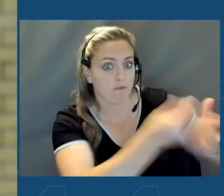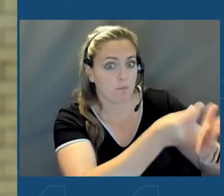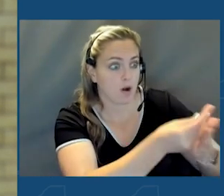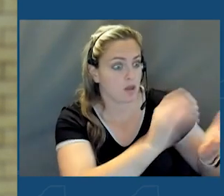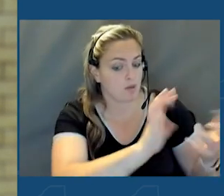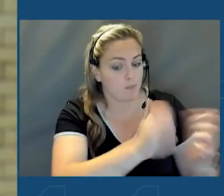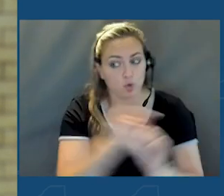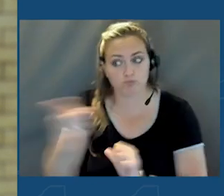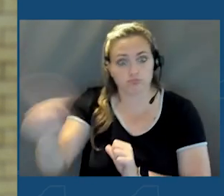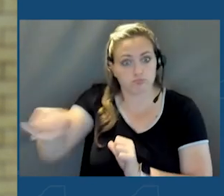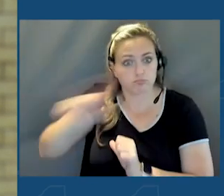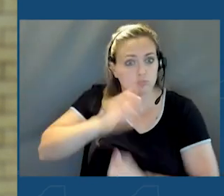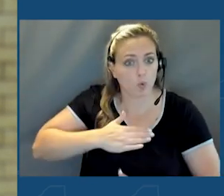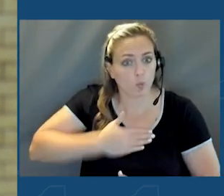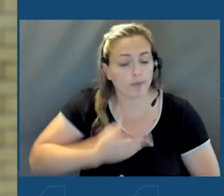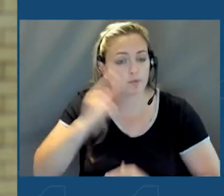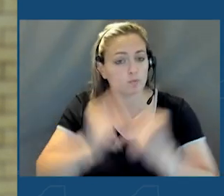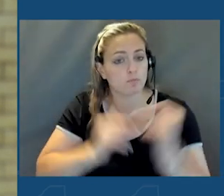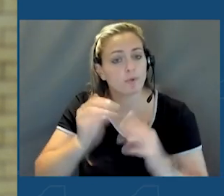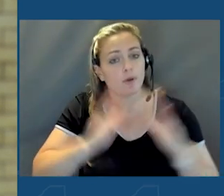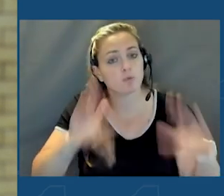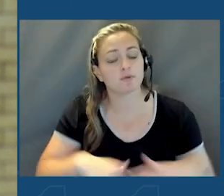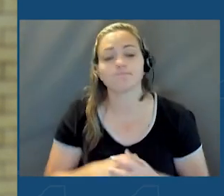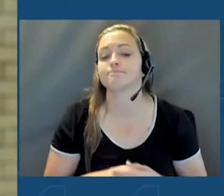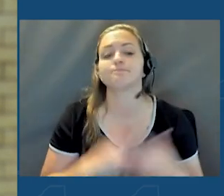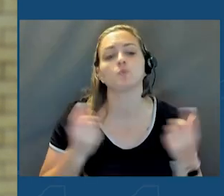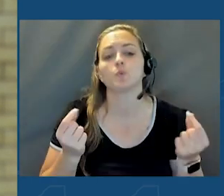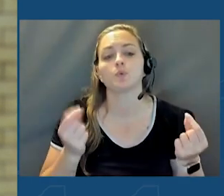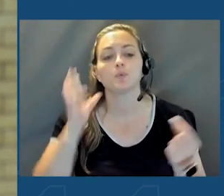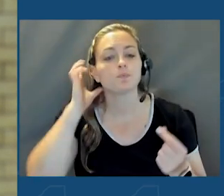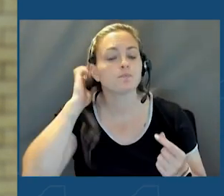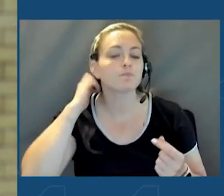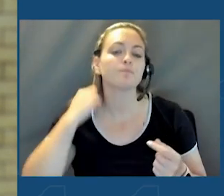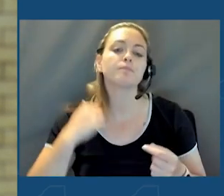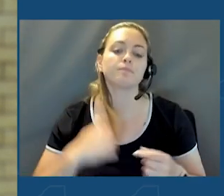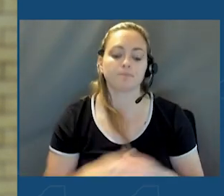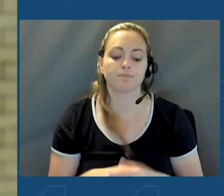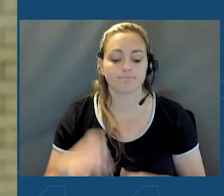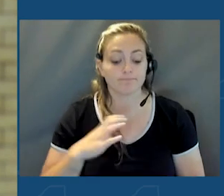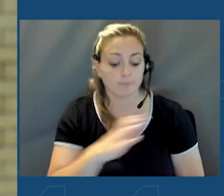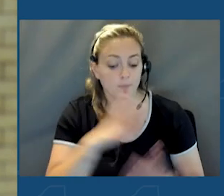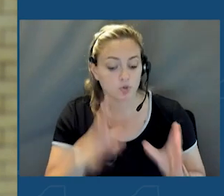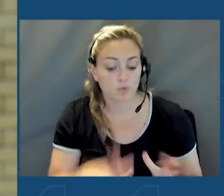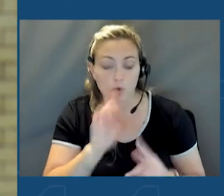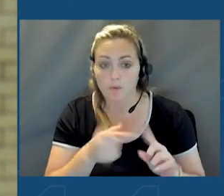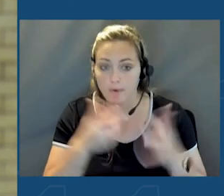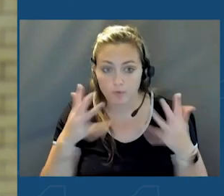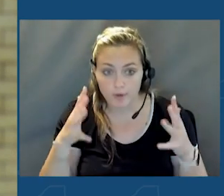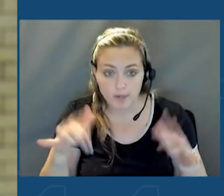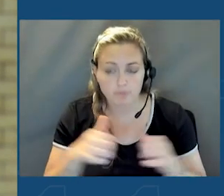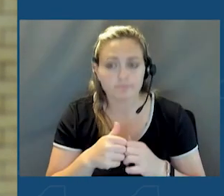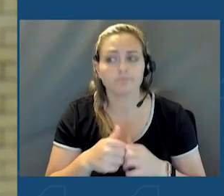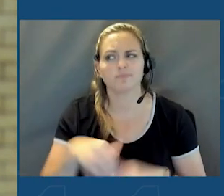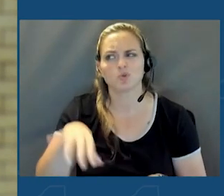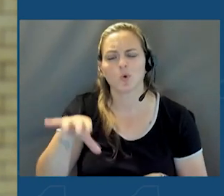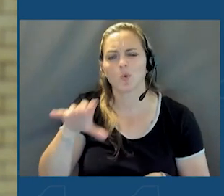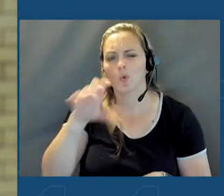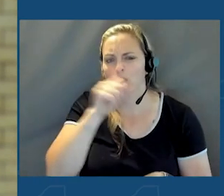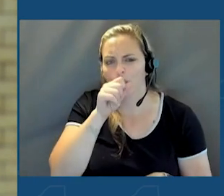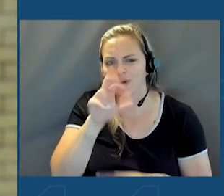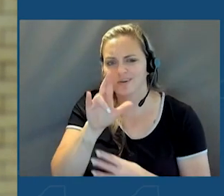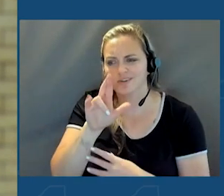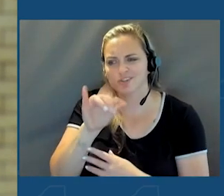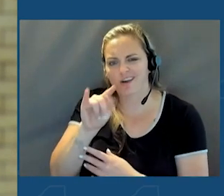So here's how it's going to work. Our commissioner, we talked about this as we were coming down from Orange County, literally just drove